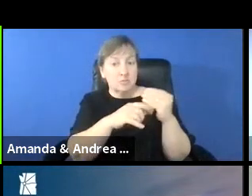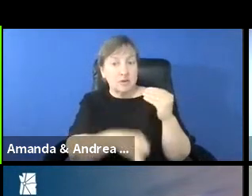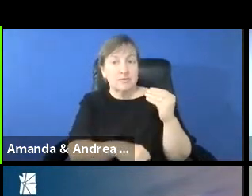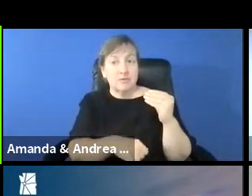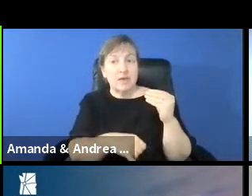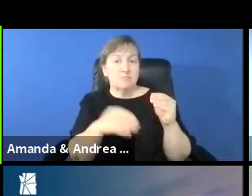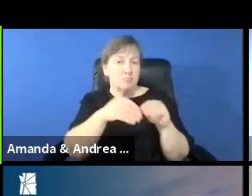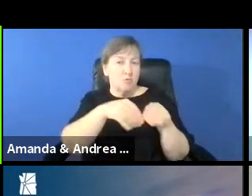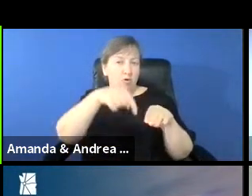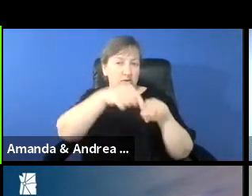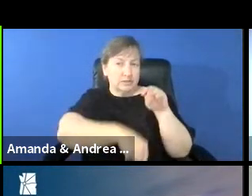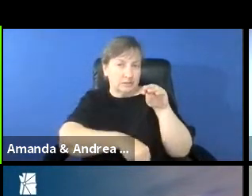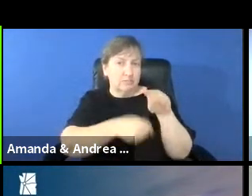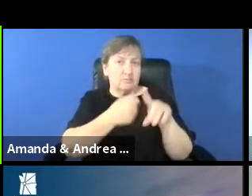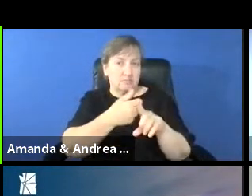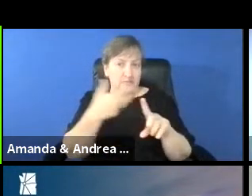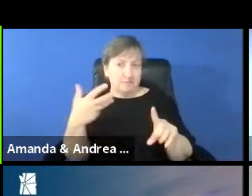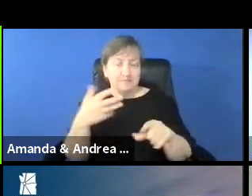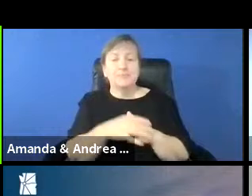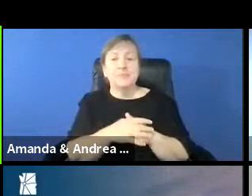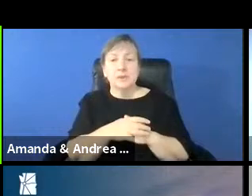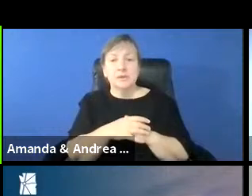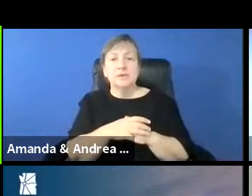in more detail. And so